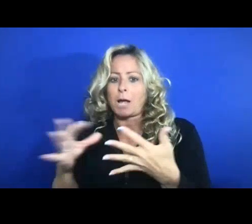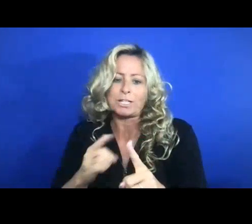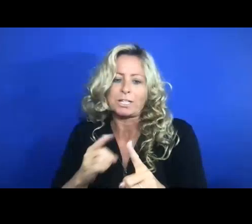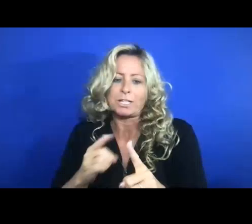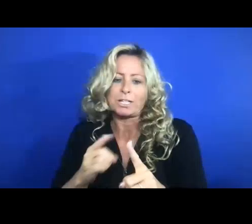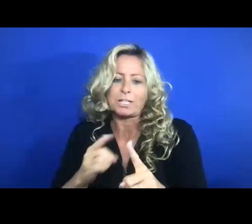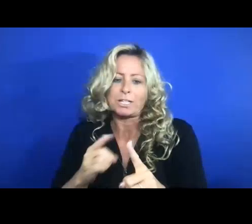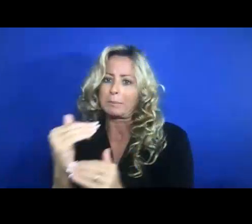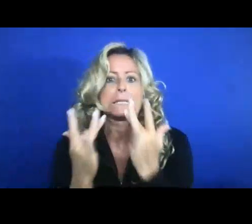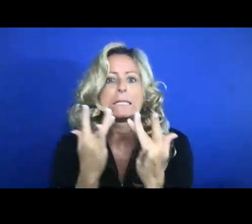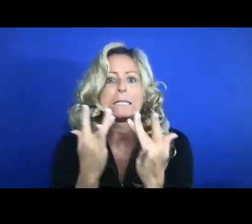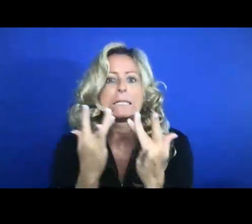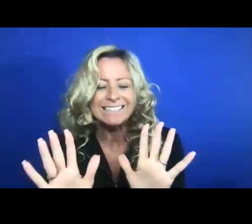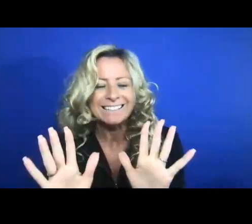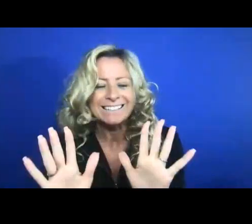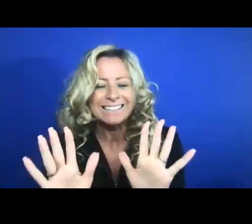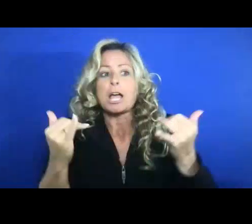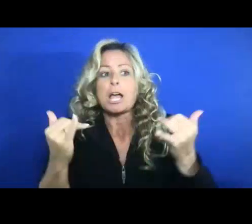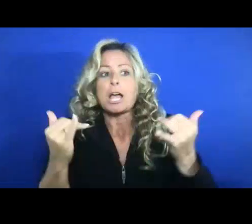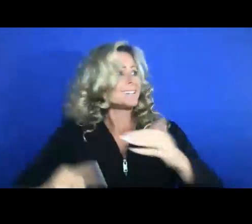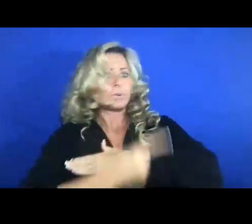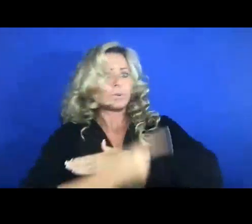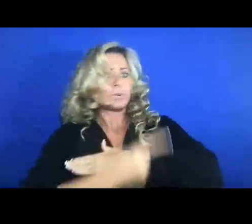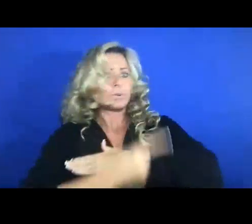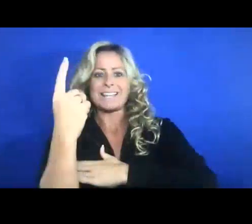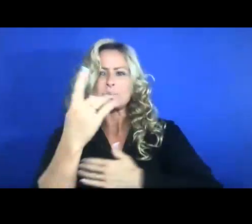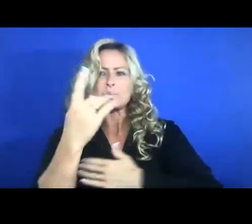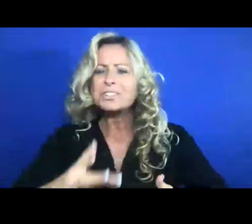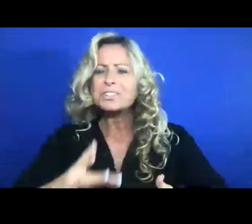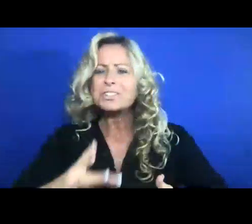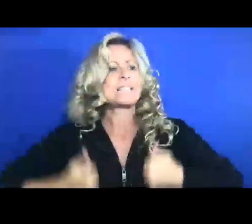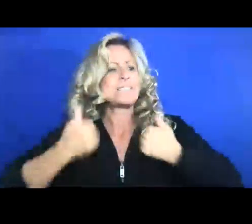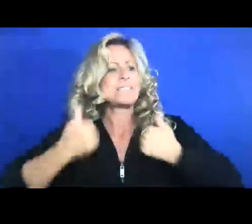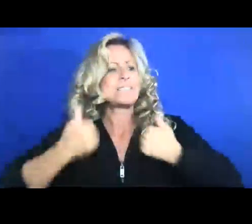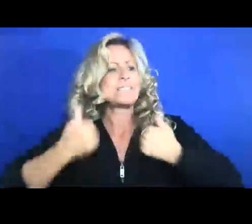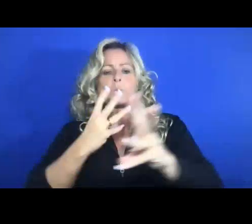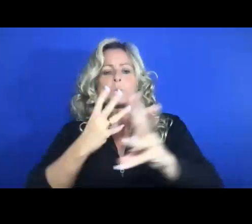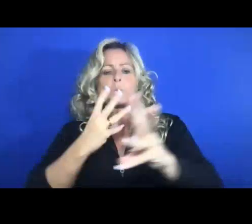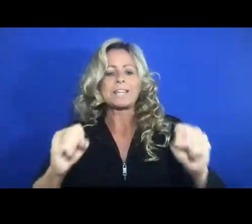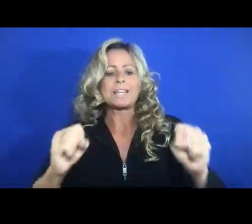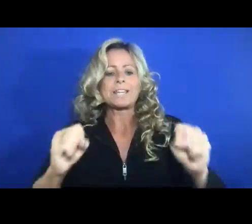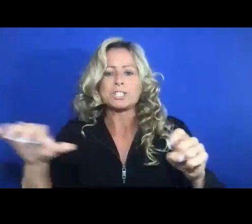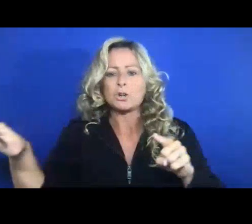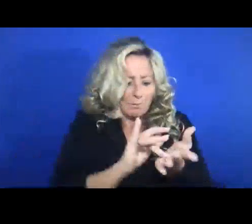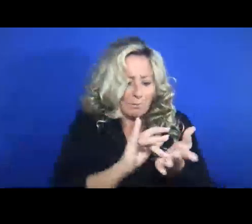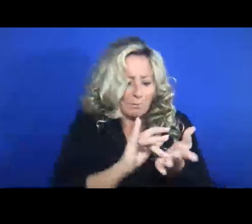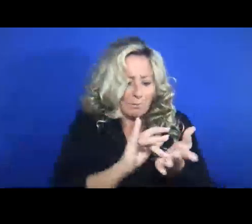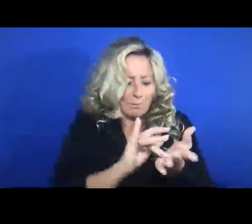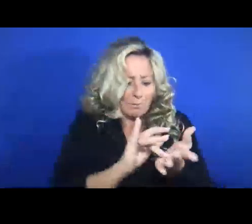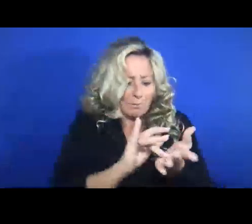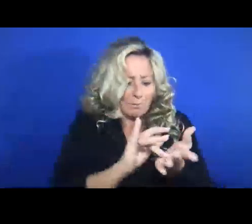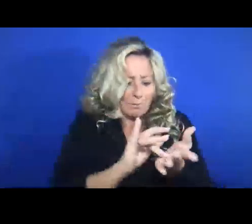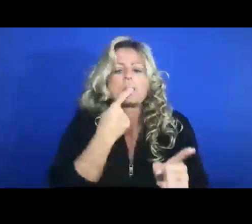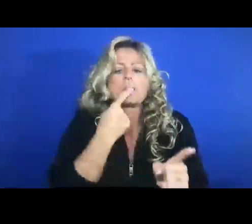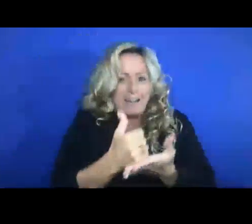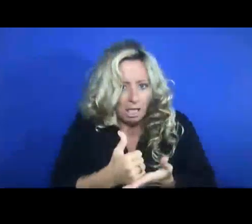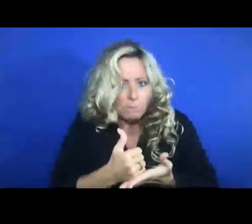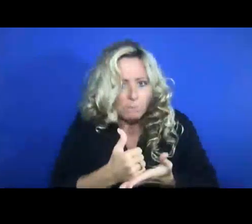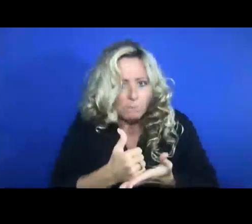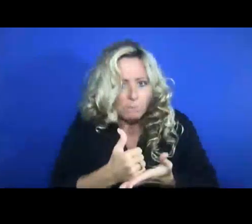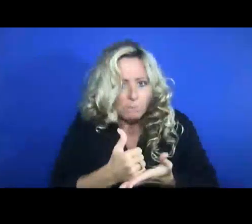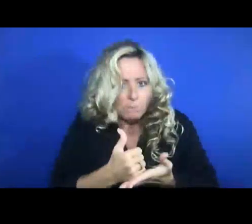limited. Now we are privileged enough to live in a world where we can just take medication. And so, I